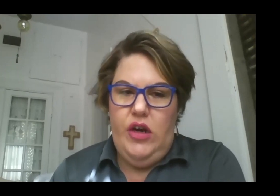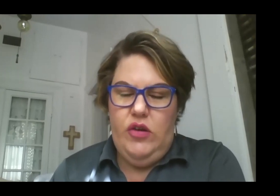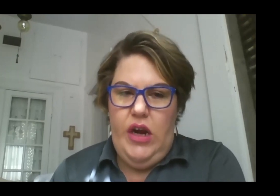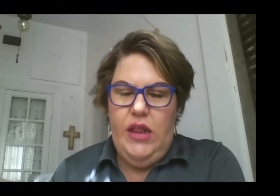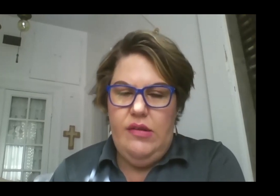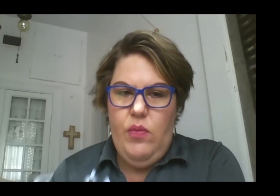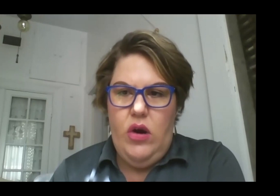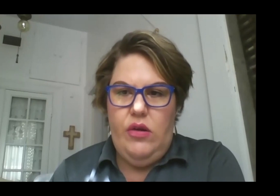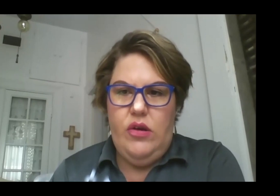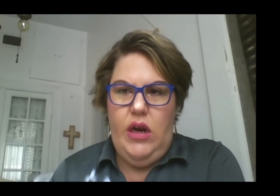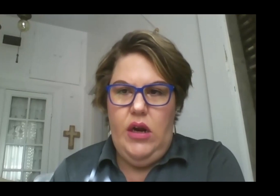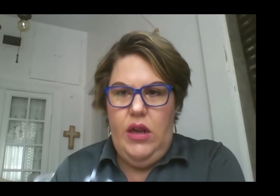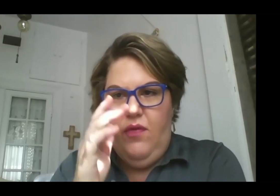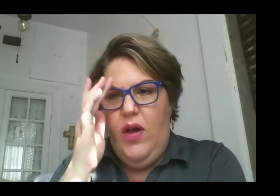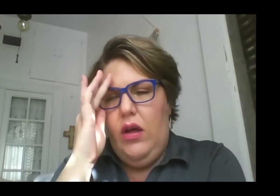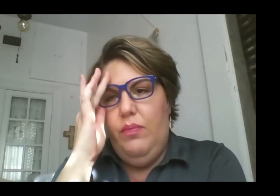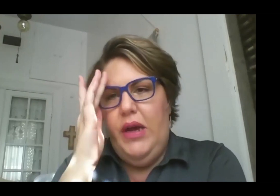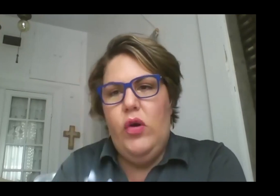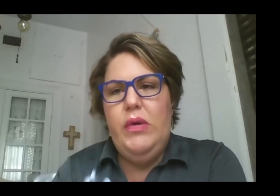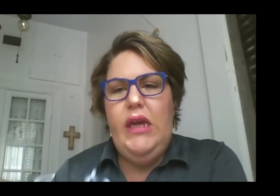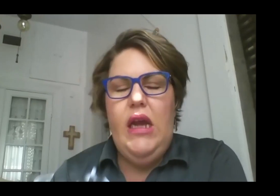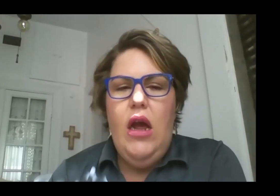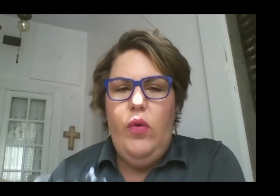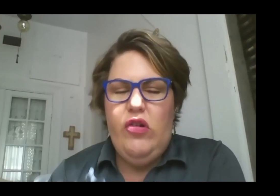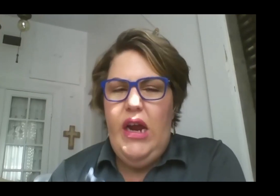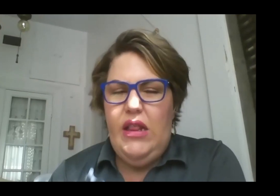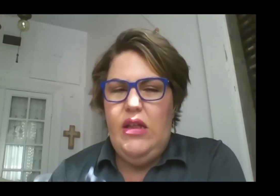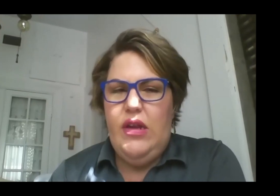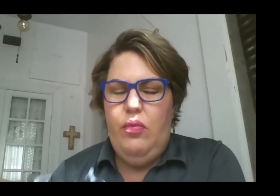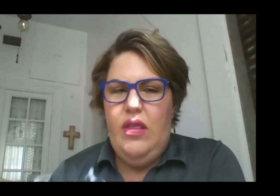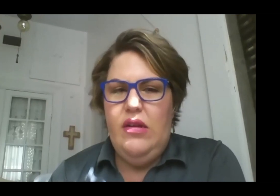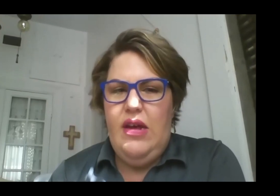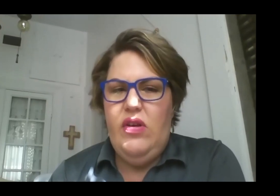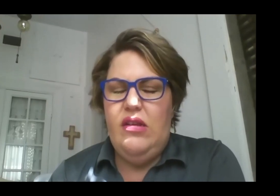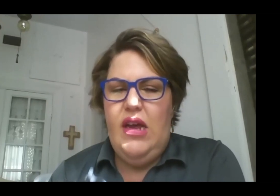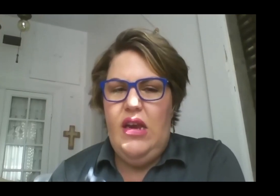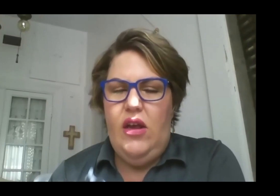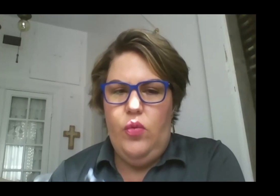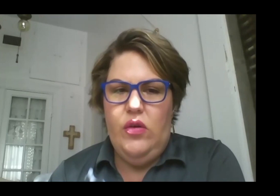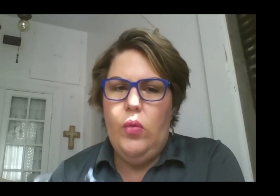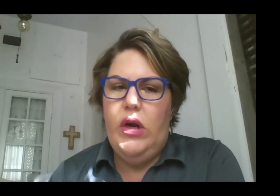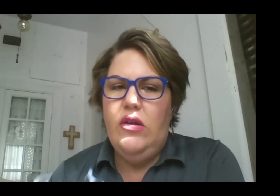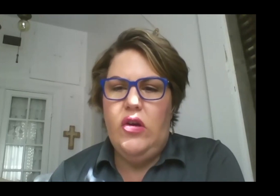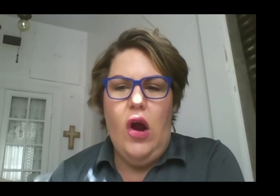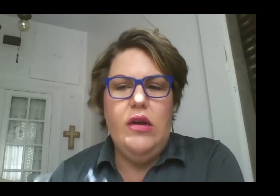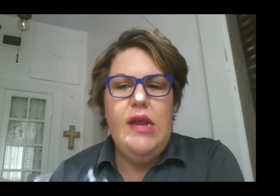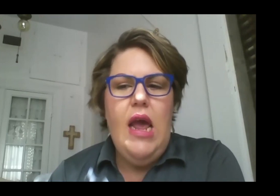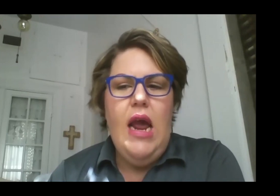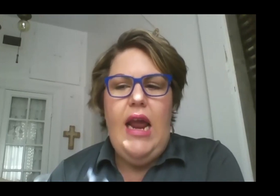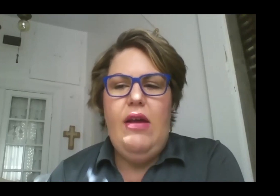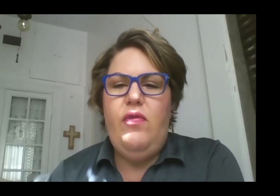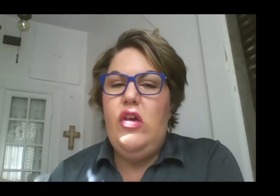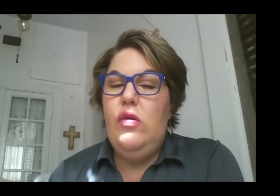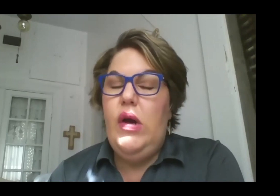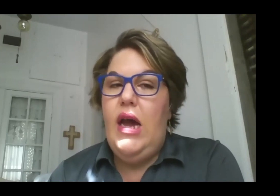year? Are you starting in the summer or are you starting in the fall? But normally we try and get those up within 7 to 10 days once awarding starts.